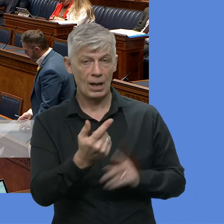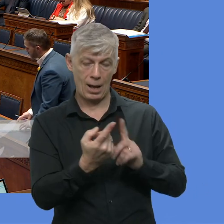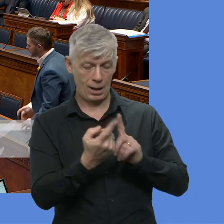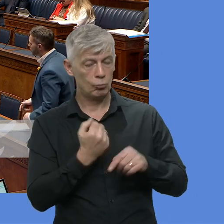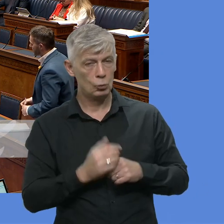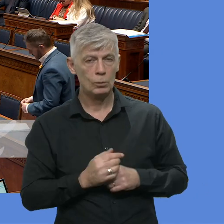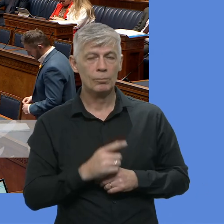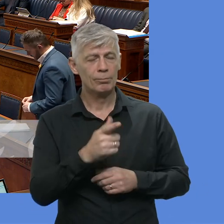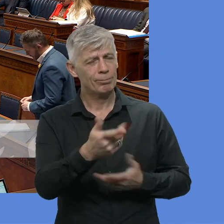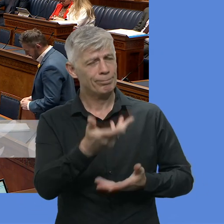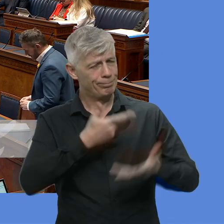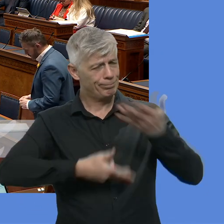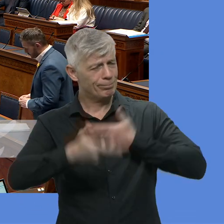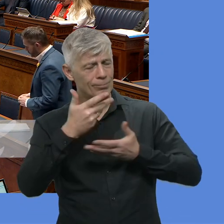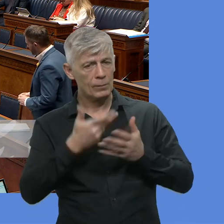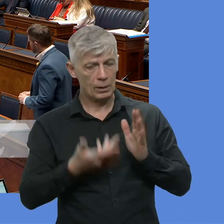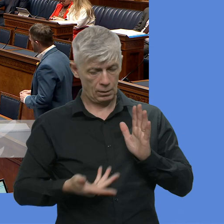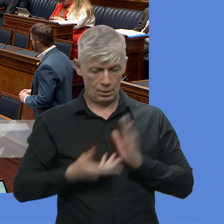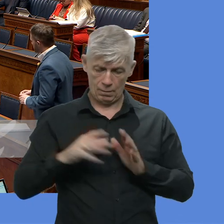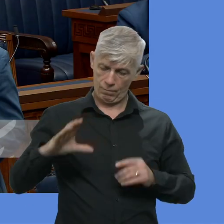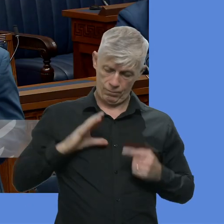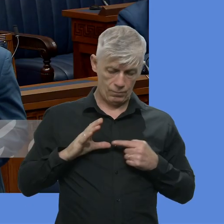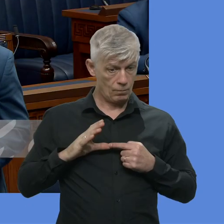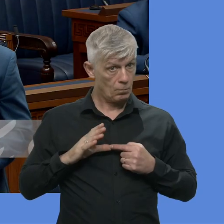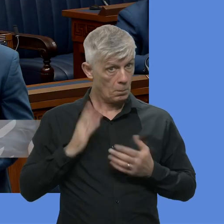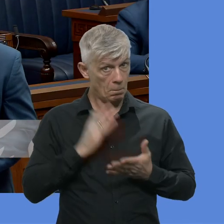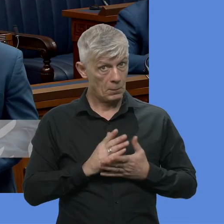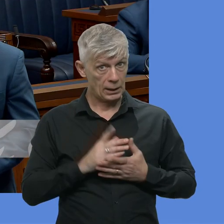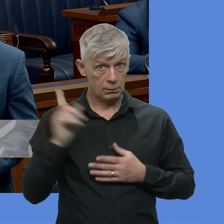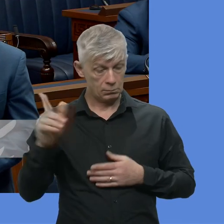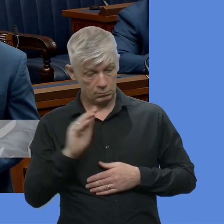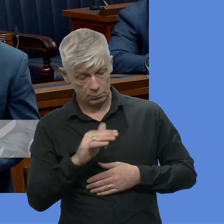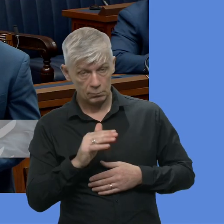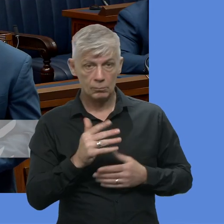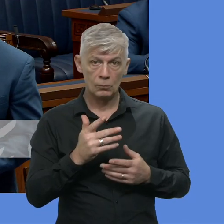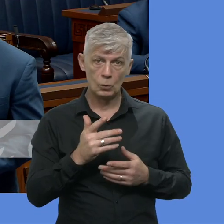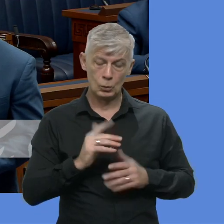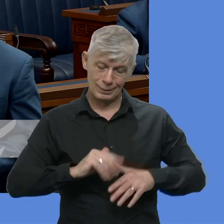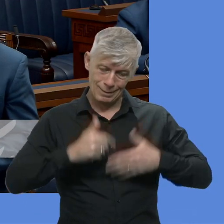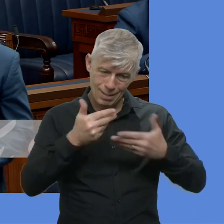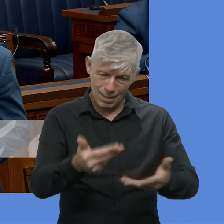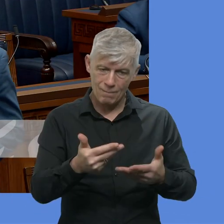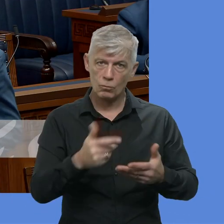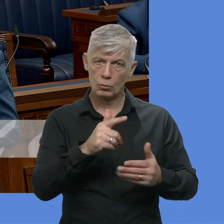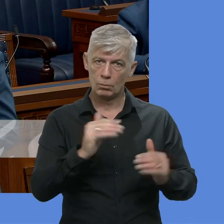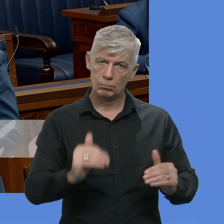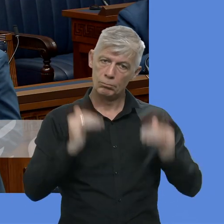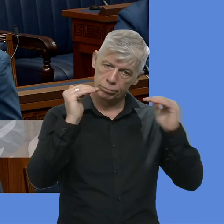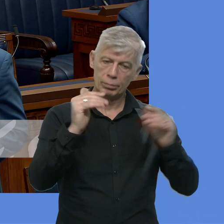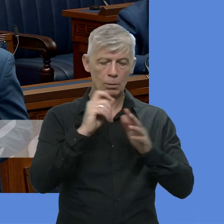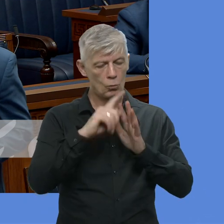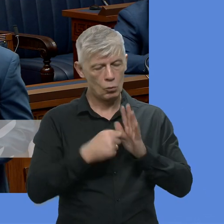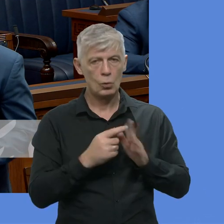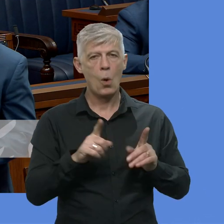Can the Minister point out if any additional funding request was sought of the Sports Minister in regard to the delivery of sub-regional steady projects, and would like to